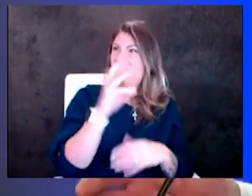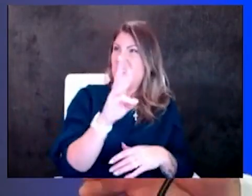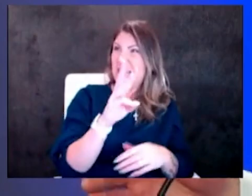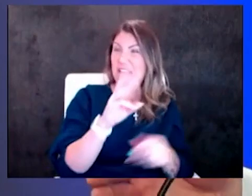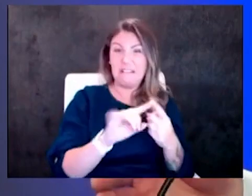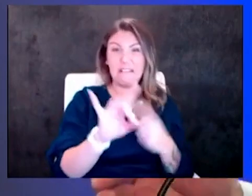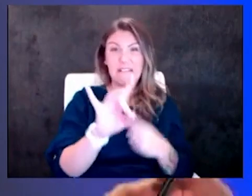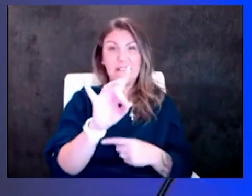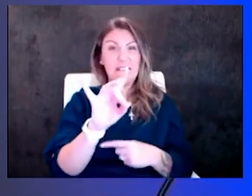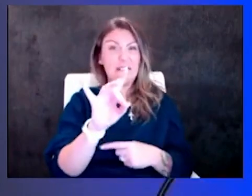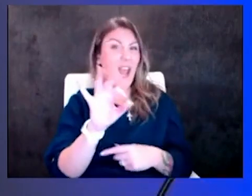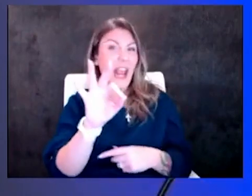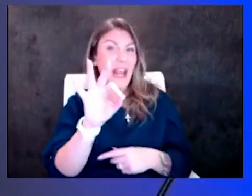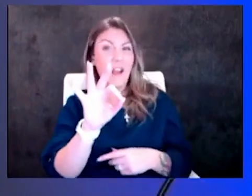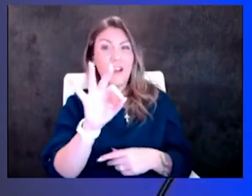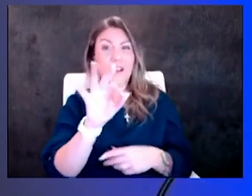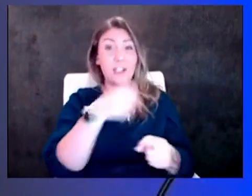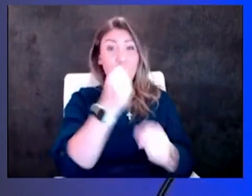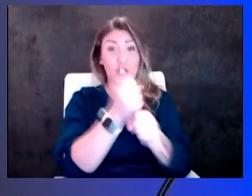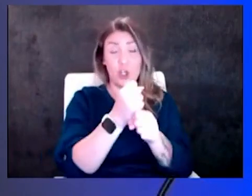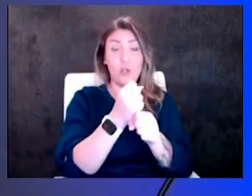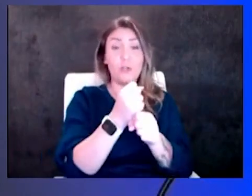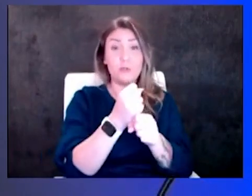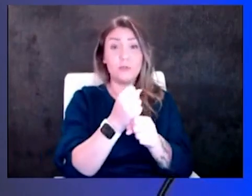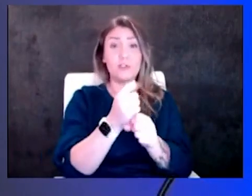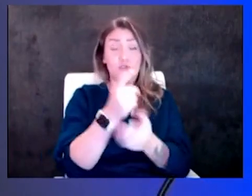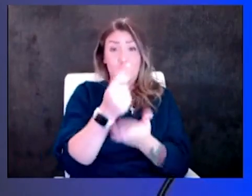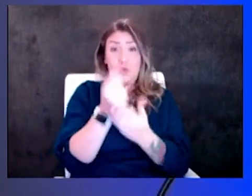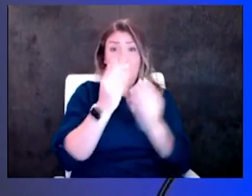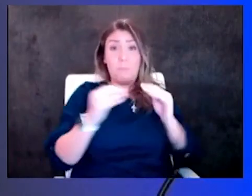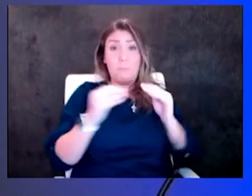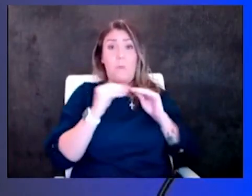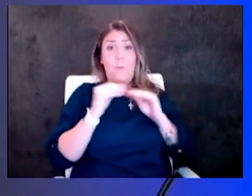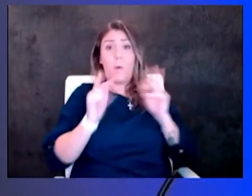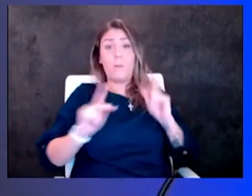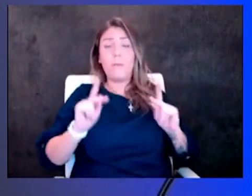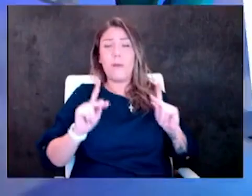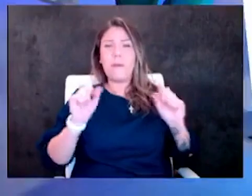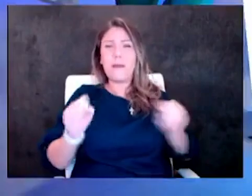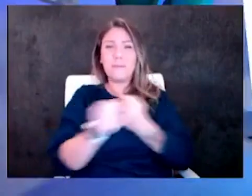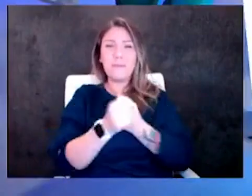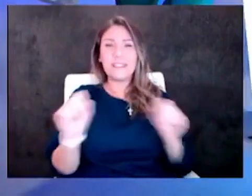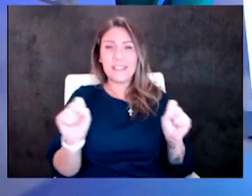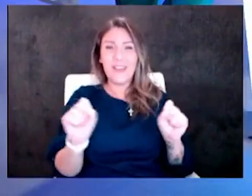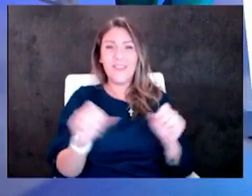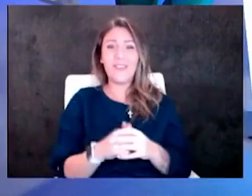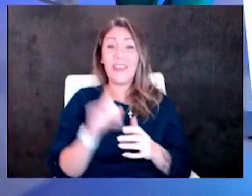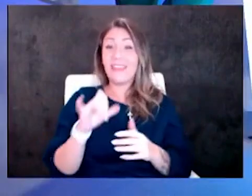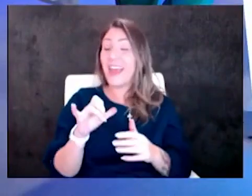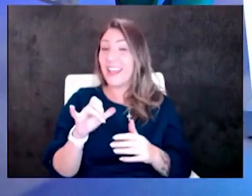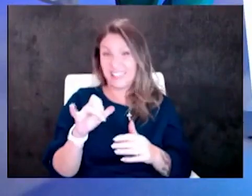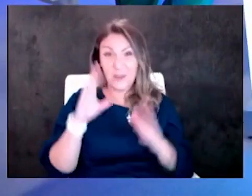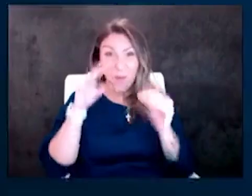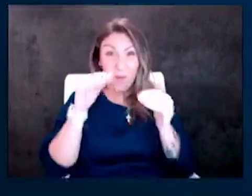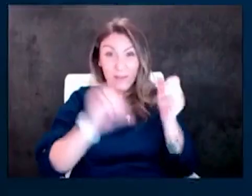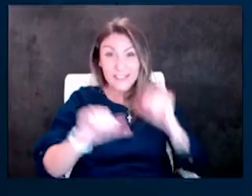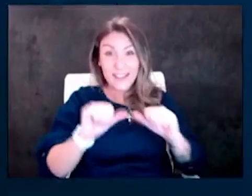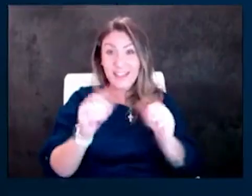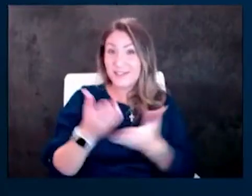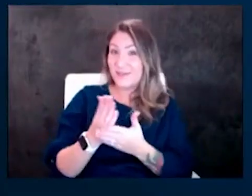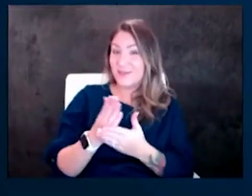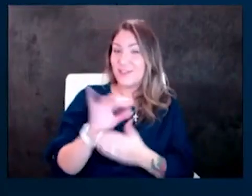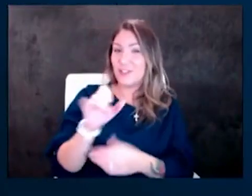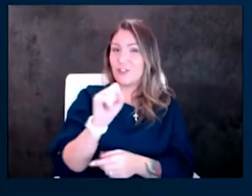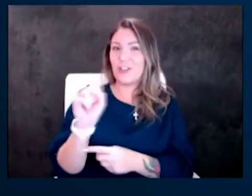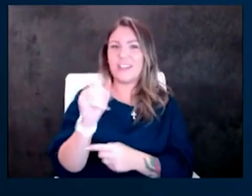us to treat more and more people safely. Yeah, that is hope and science. All right, Jess. Okay, few questions